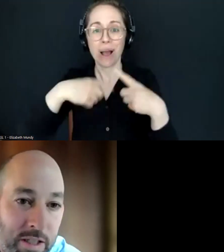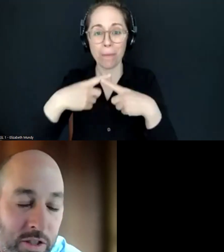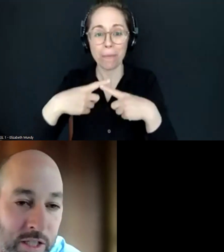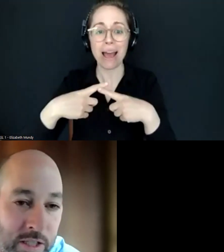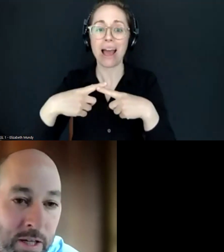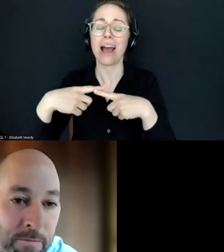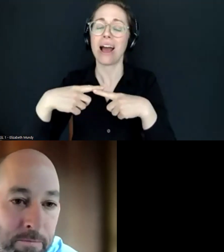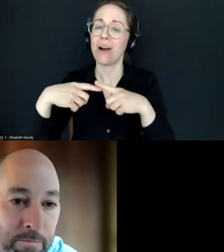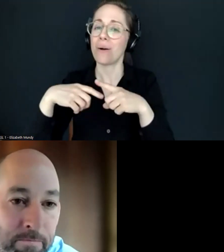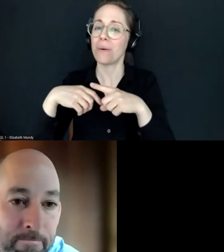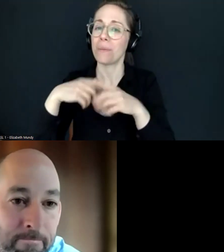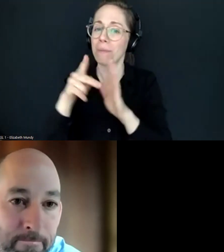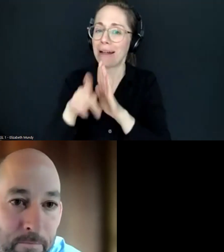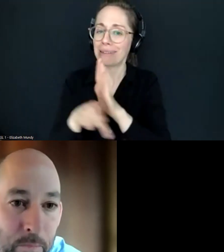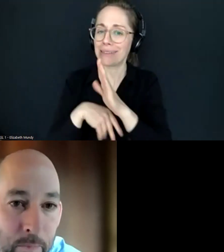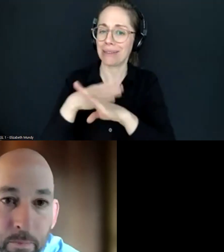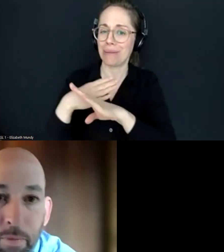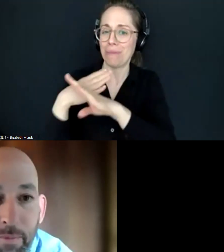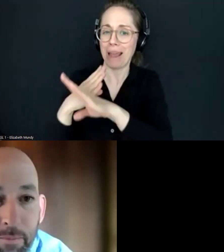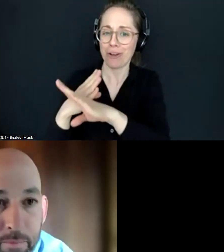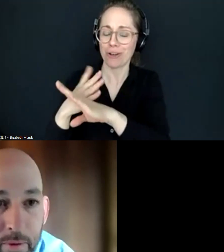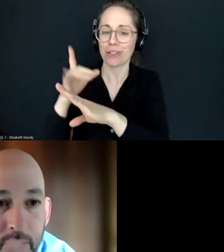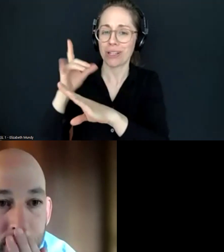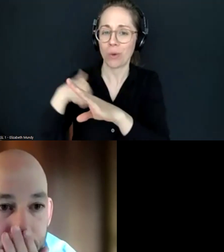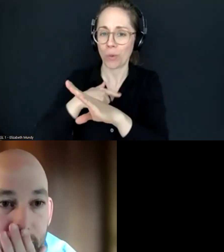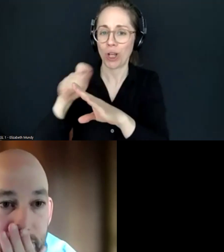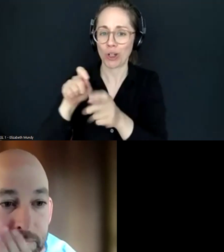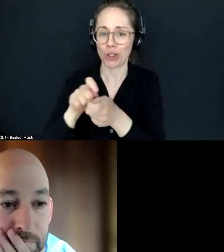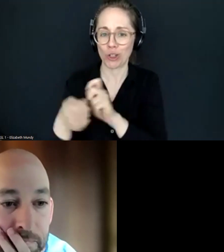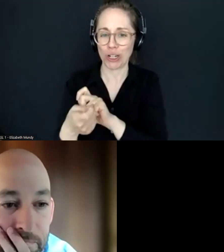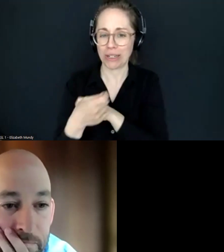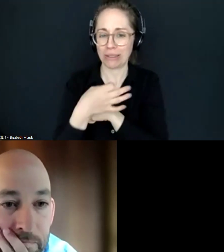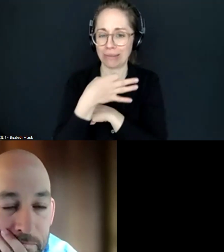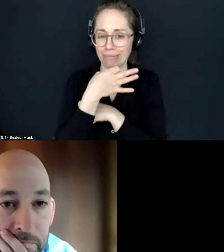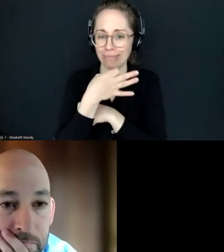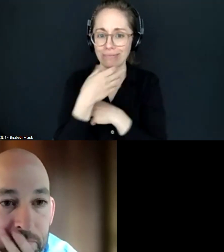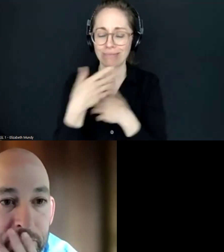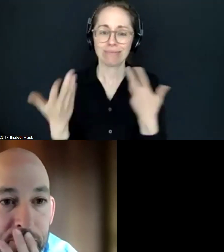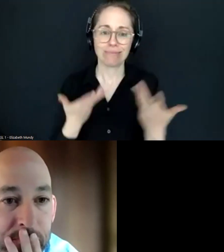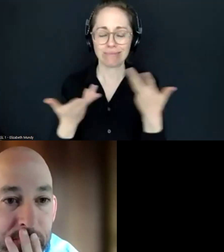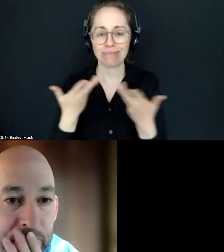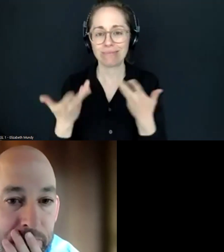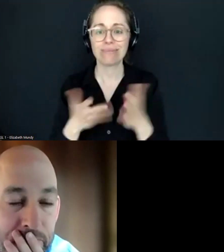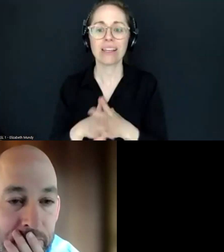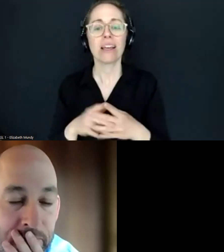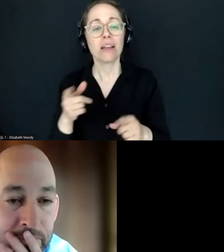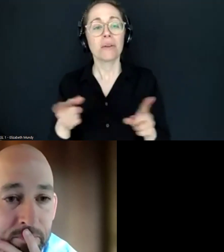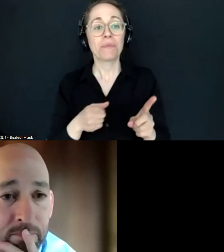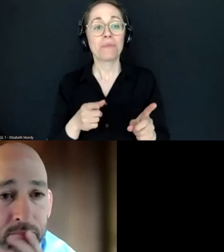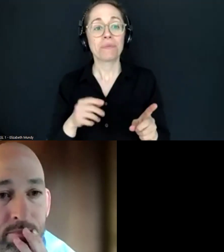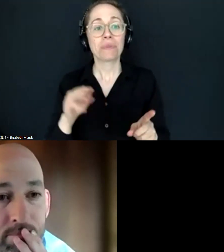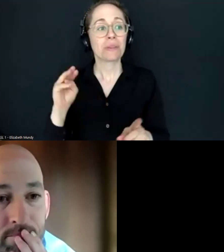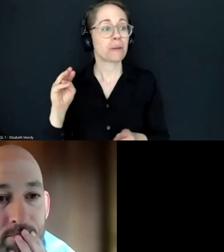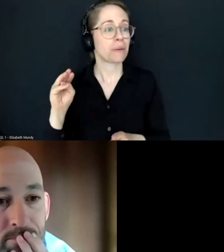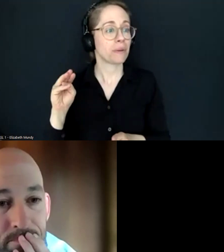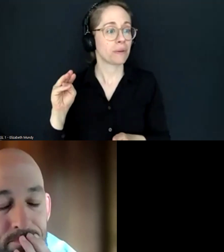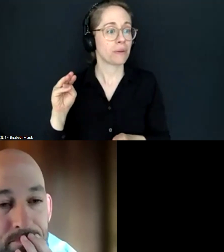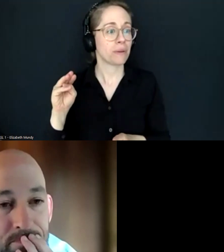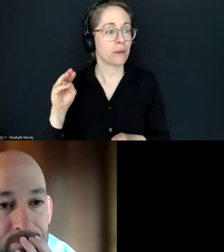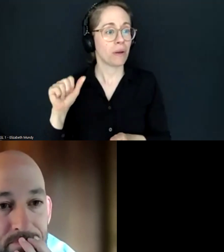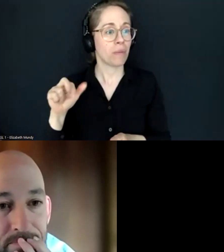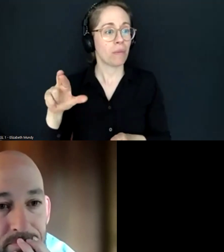pieces that could change now. So I think we would, well, I defer to Susan, but I certainly would welcome some follow-up on this, just to